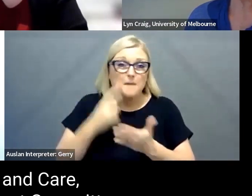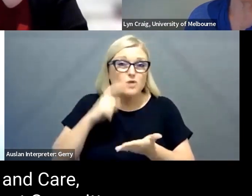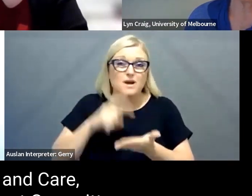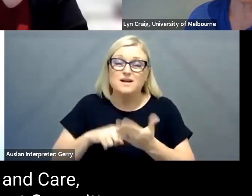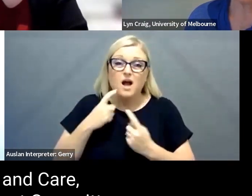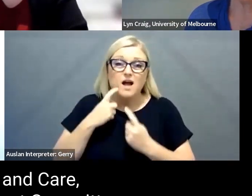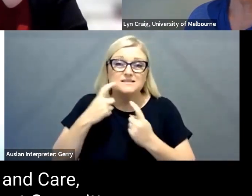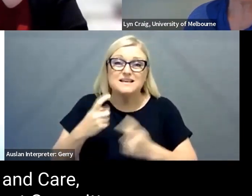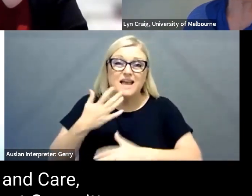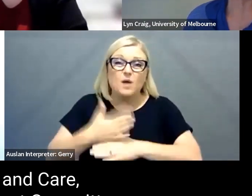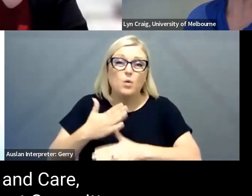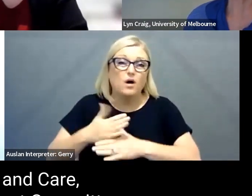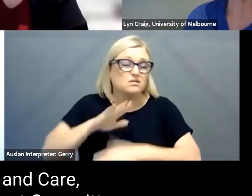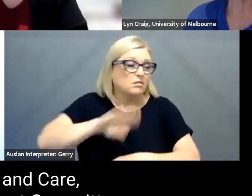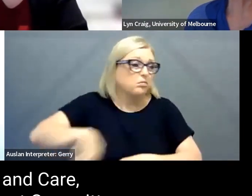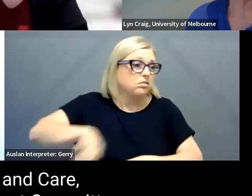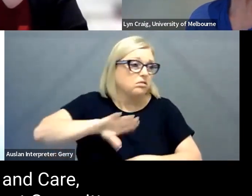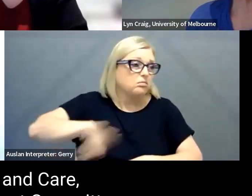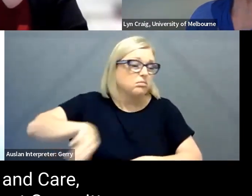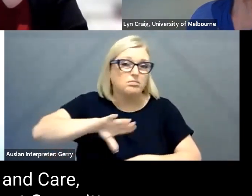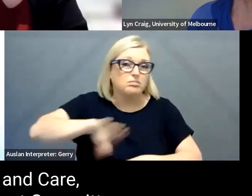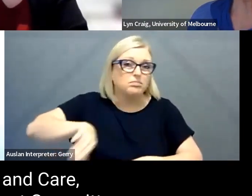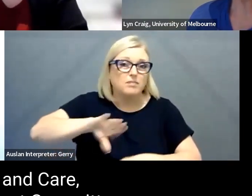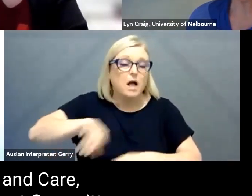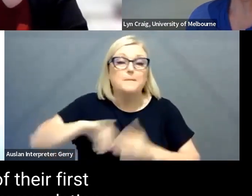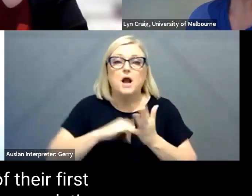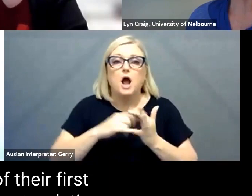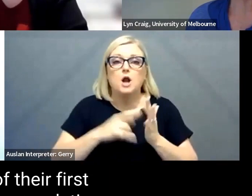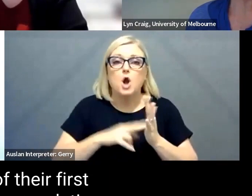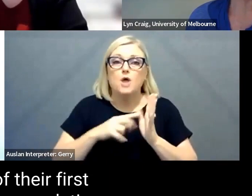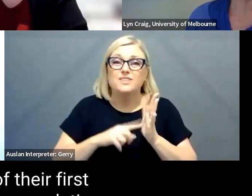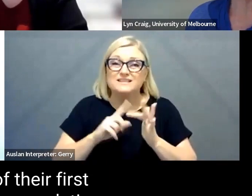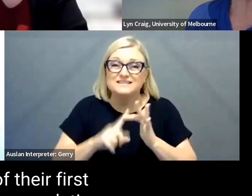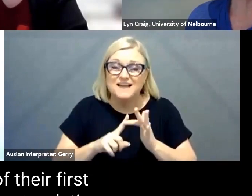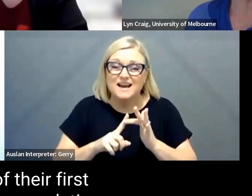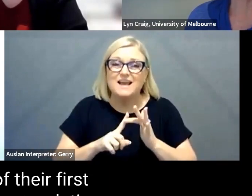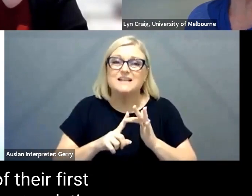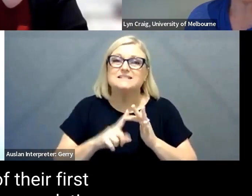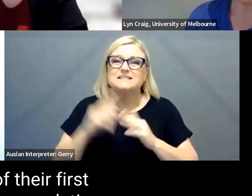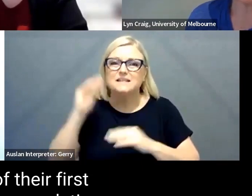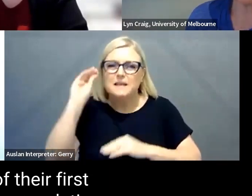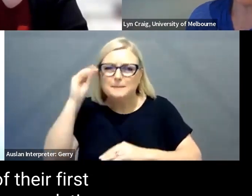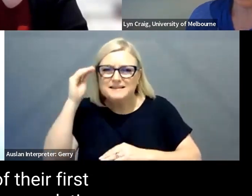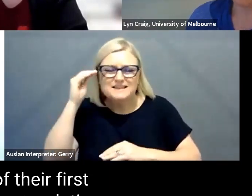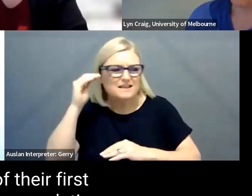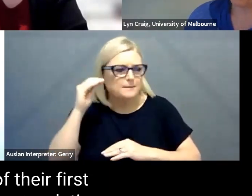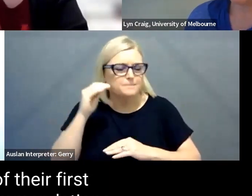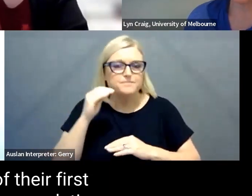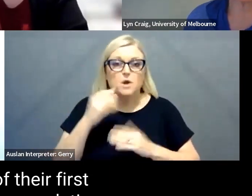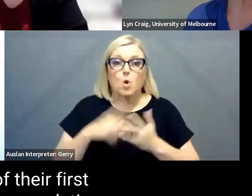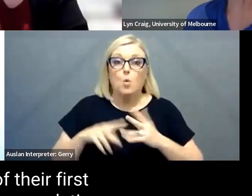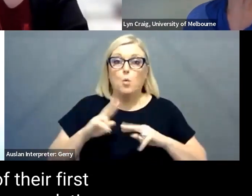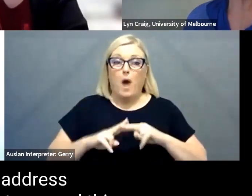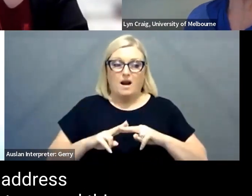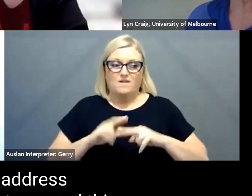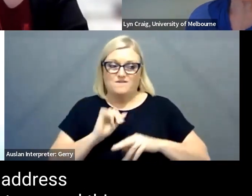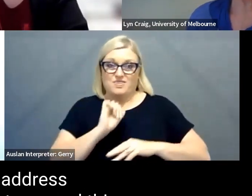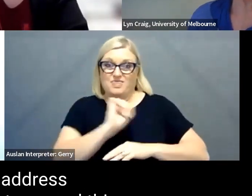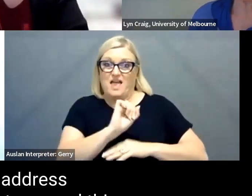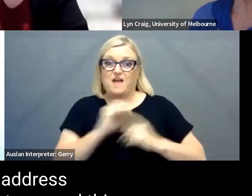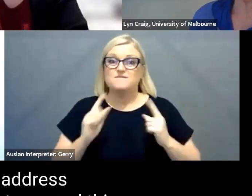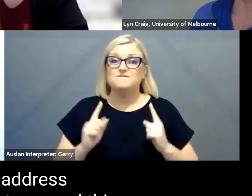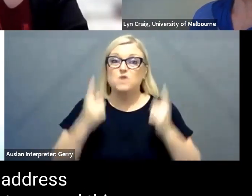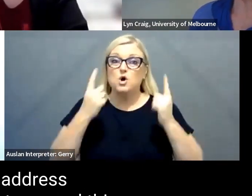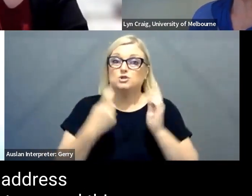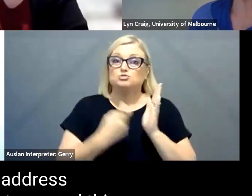on Work and Care, the Senate Select Committee, and one of their first interim recommendations was